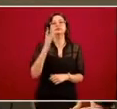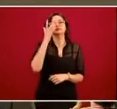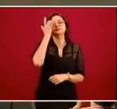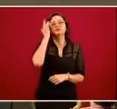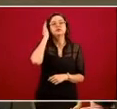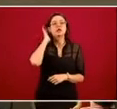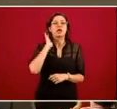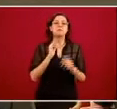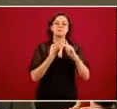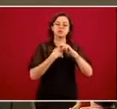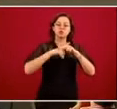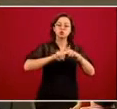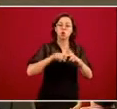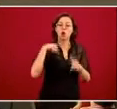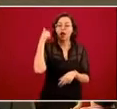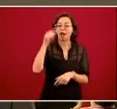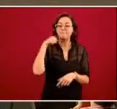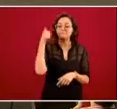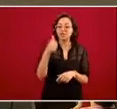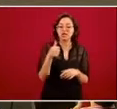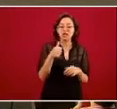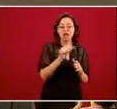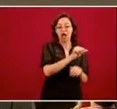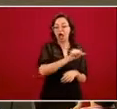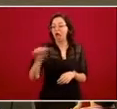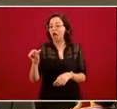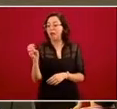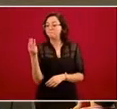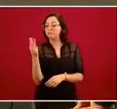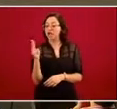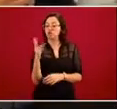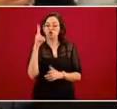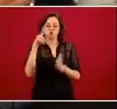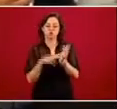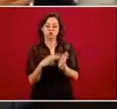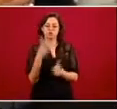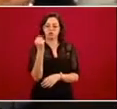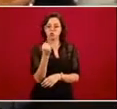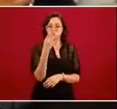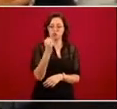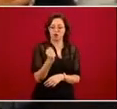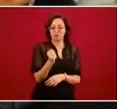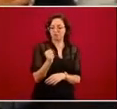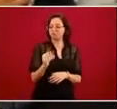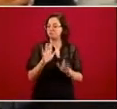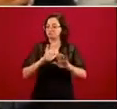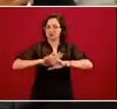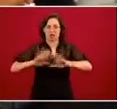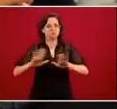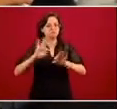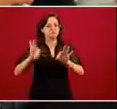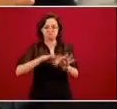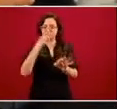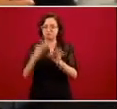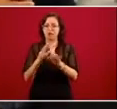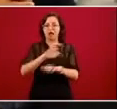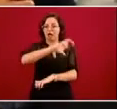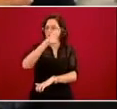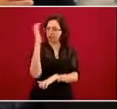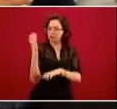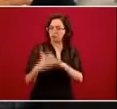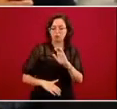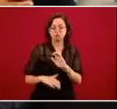H1N1 influenza. The pandemic started in April and it lasted all the way through